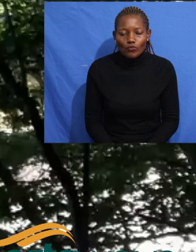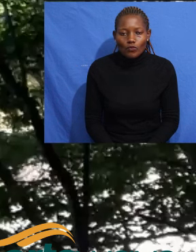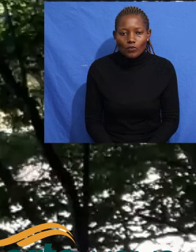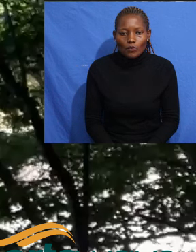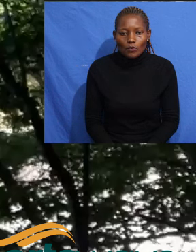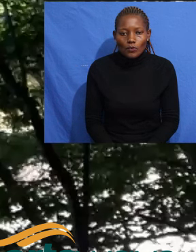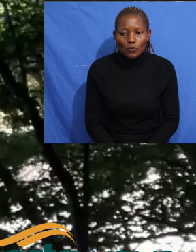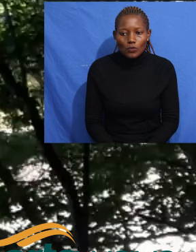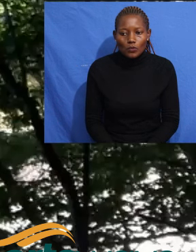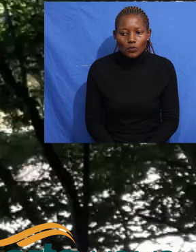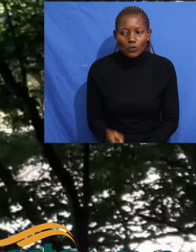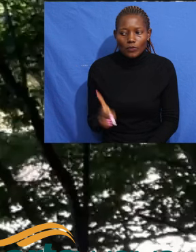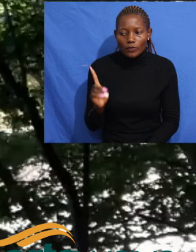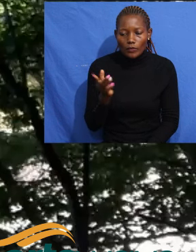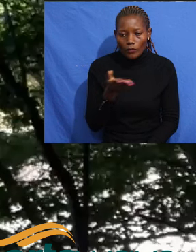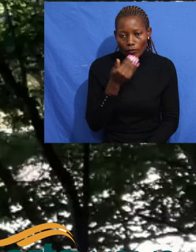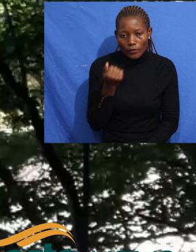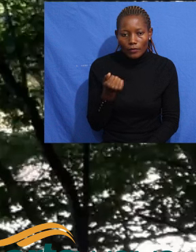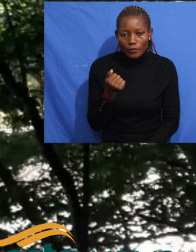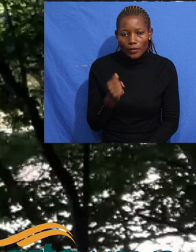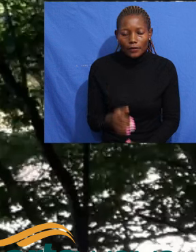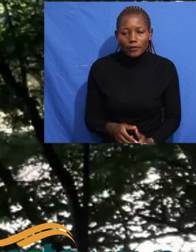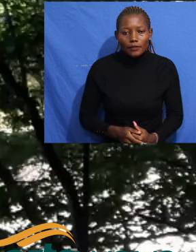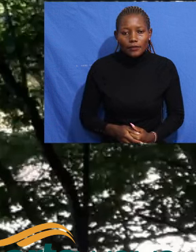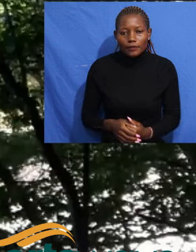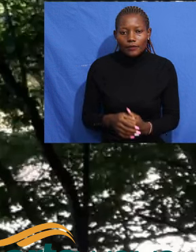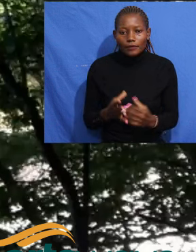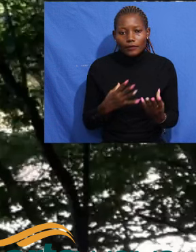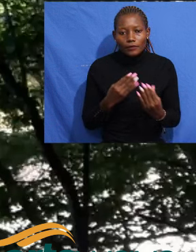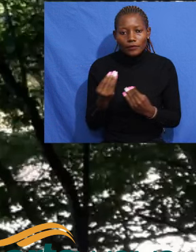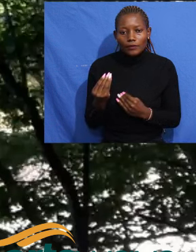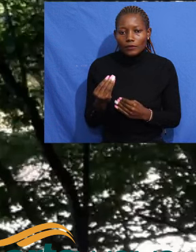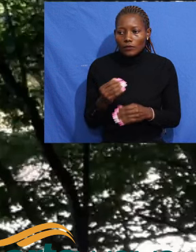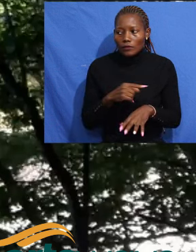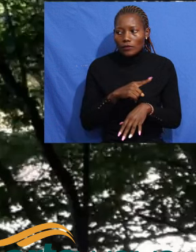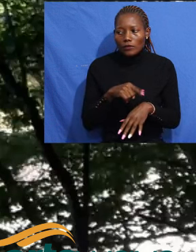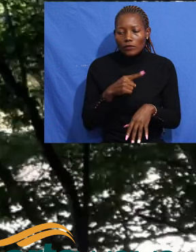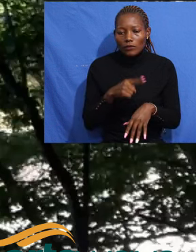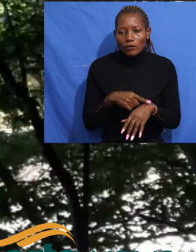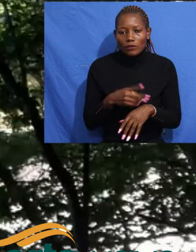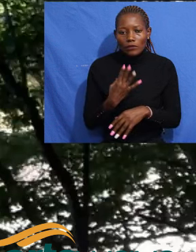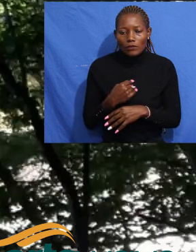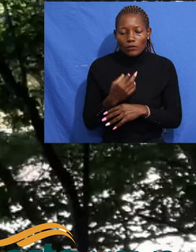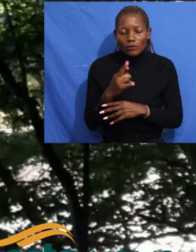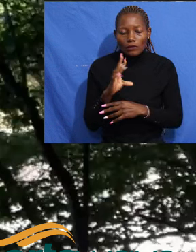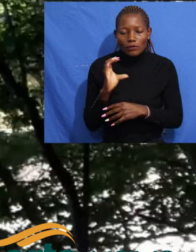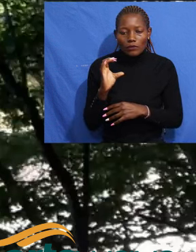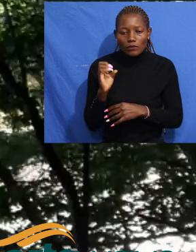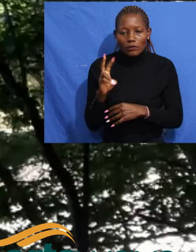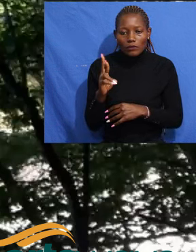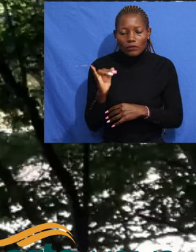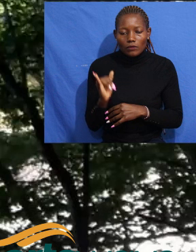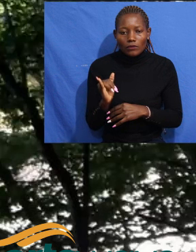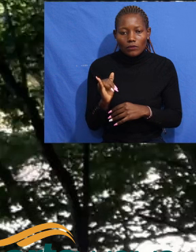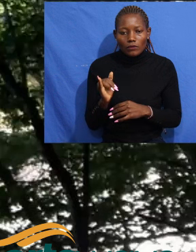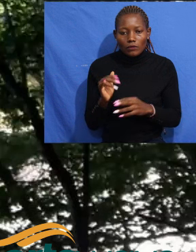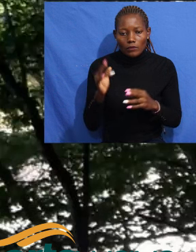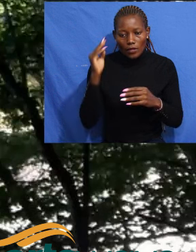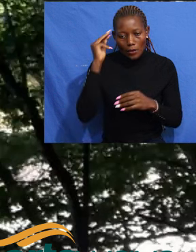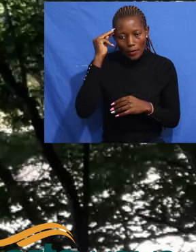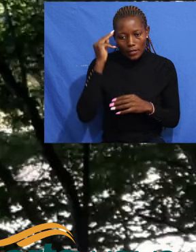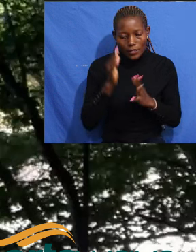So this is my favorite place to go when I need a recovery, mentally and physically. When I feel so tired, I